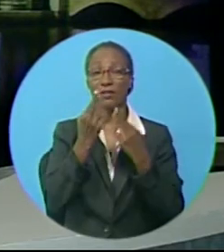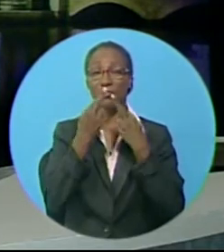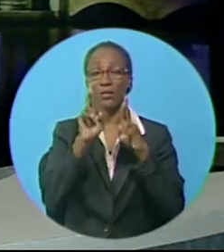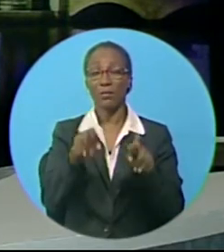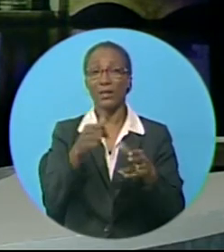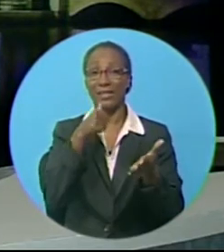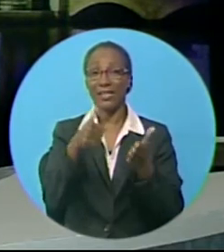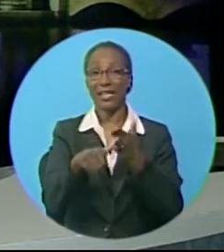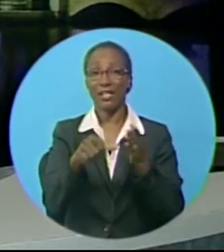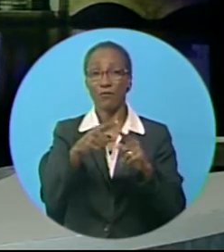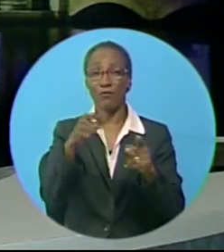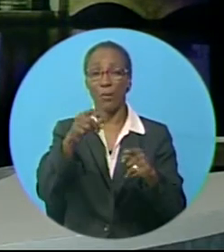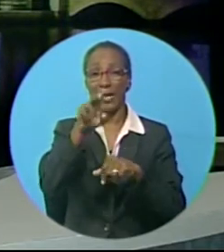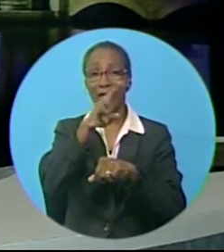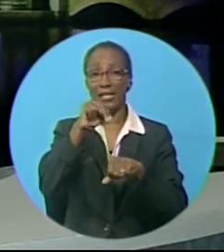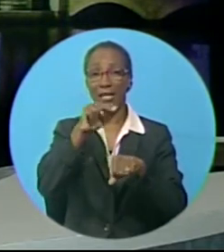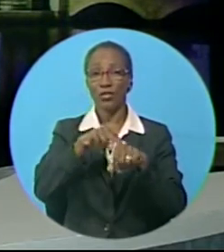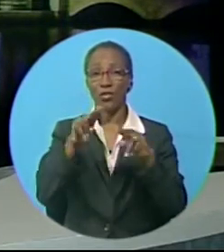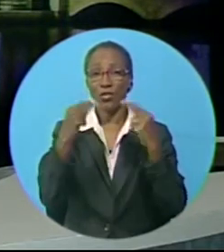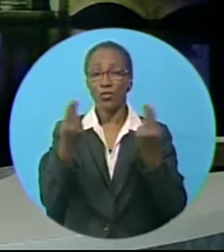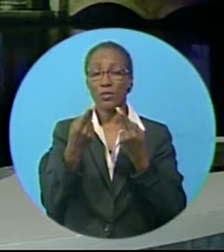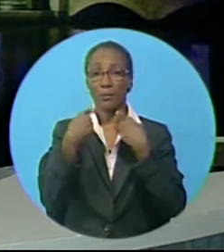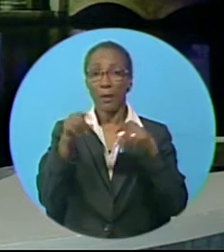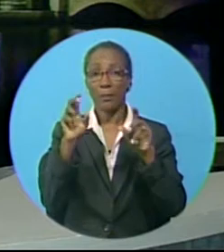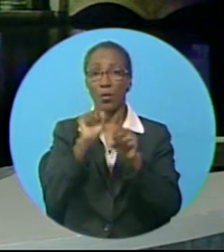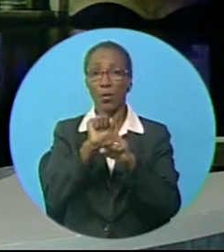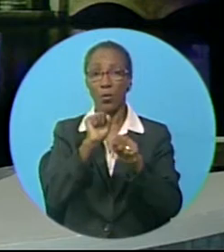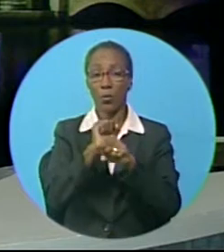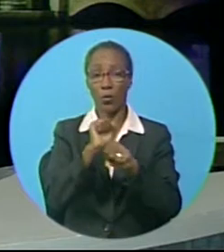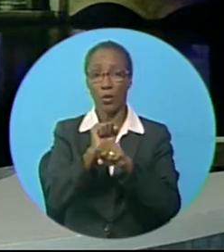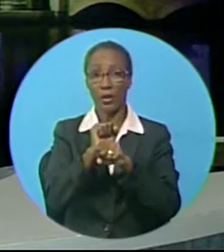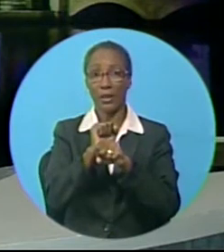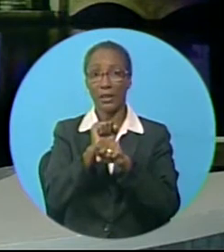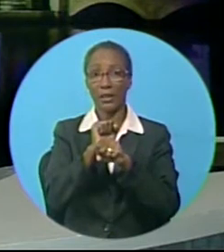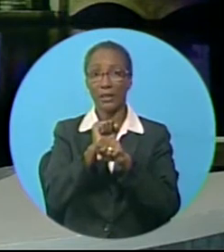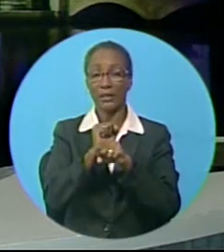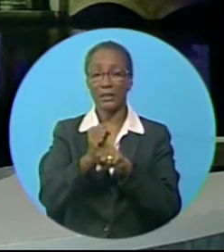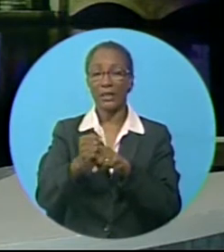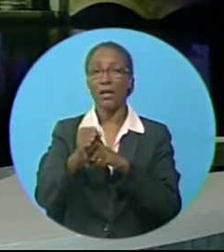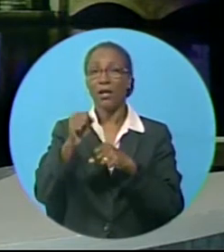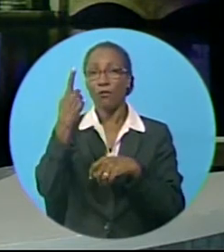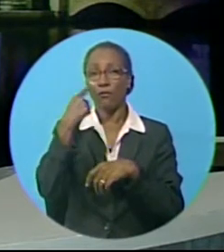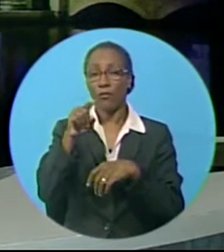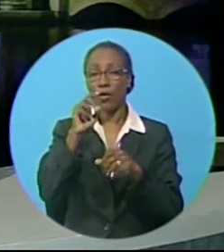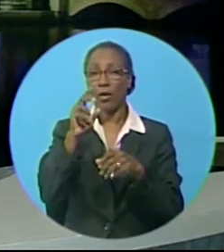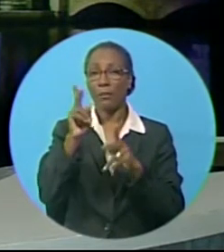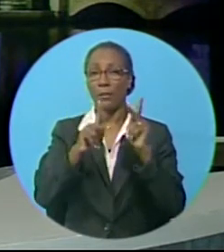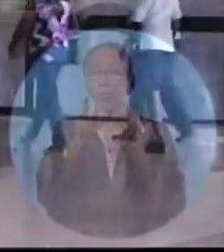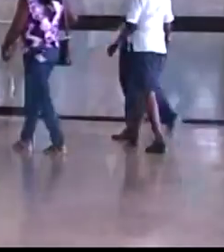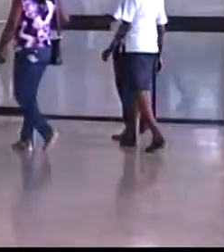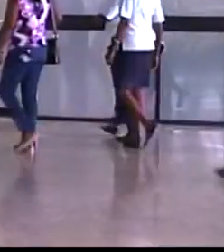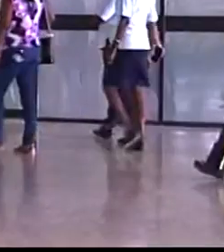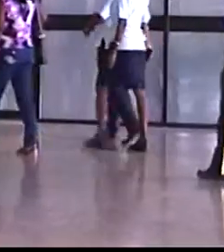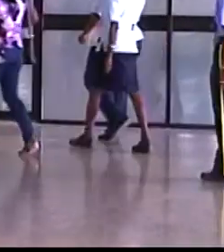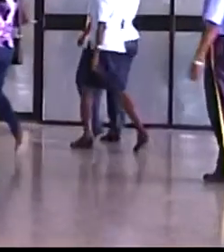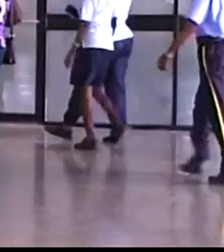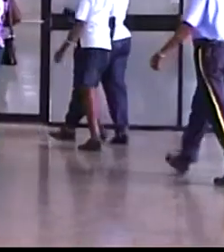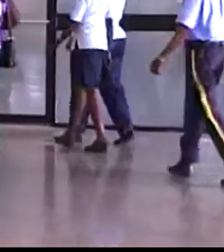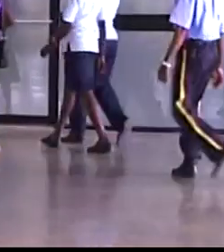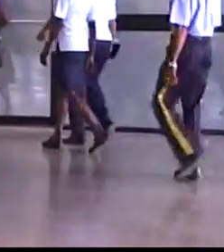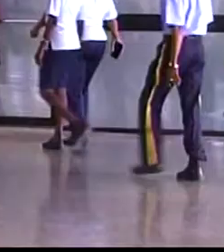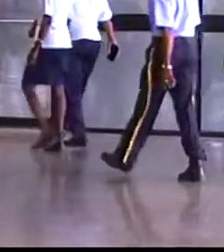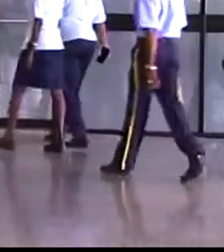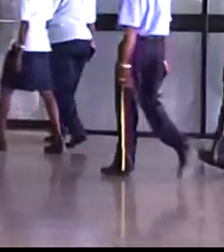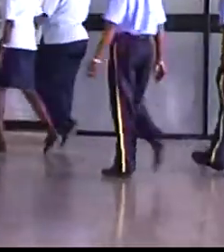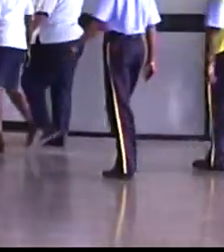the National Union of Public Workers regarding outstanding monies for workers at the airport. General Secretary Rosalind Smith made the announcement